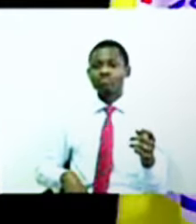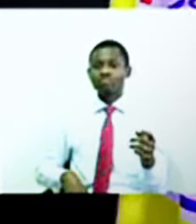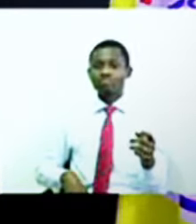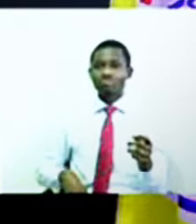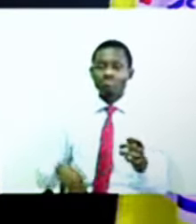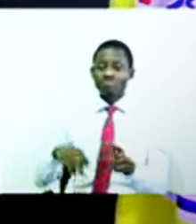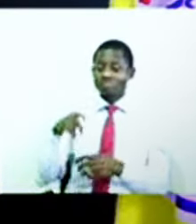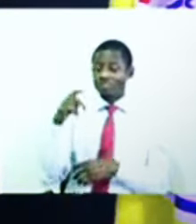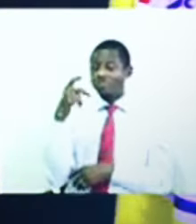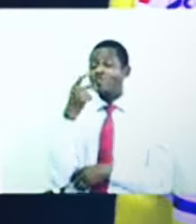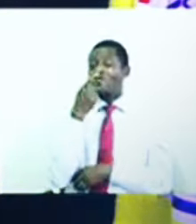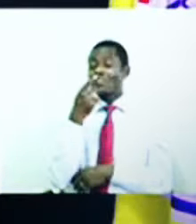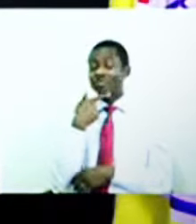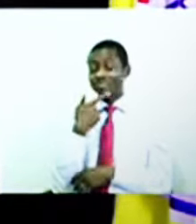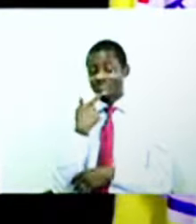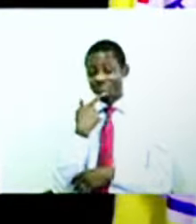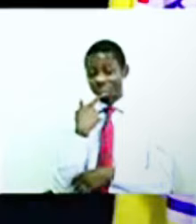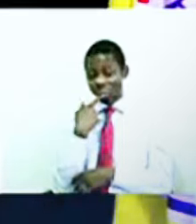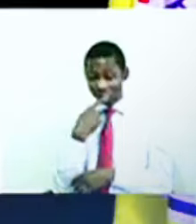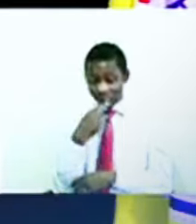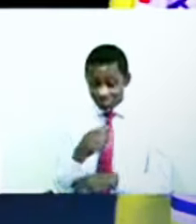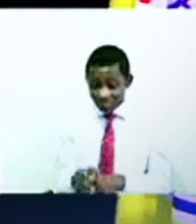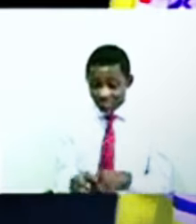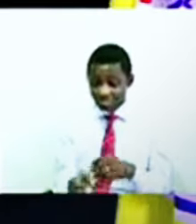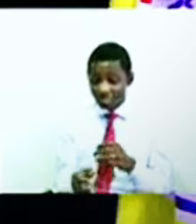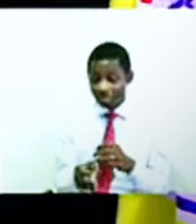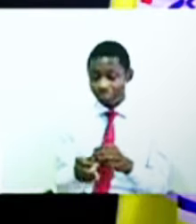Paul. But even if